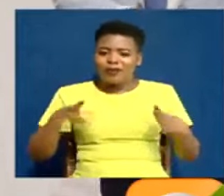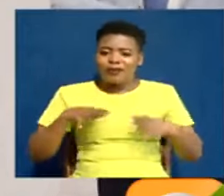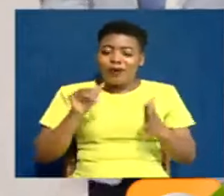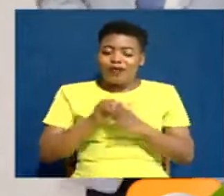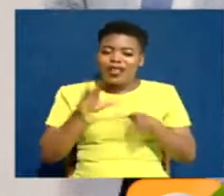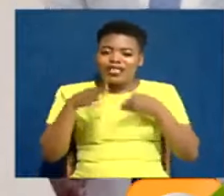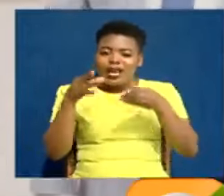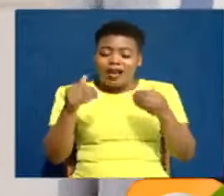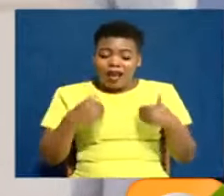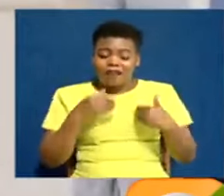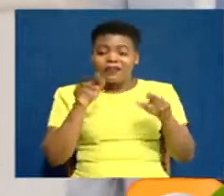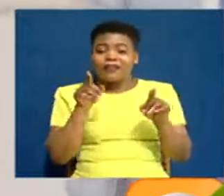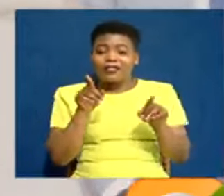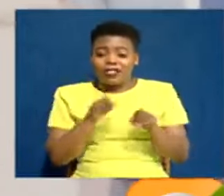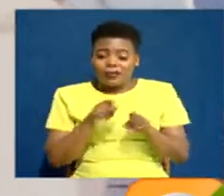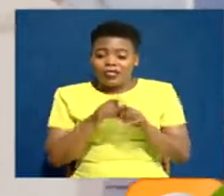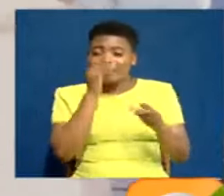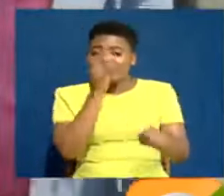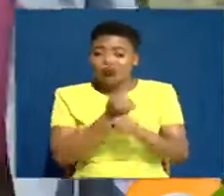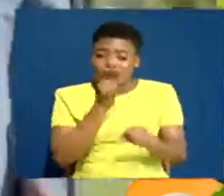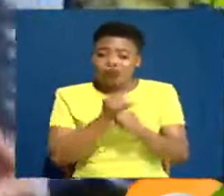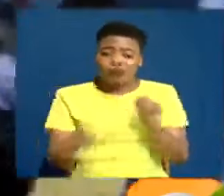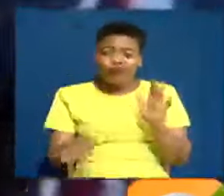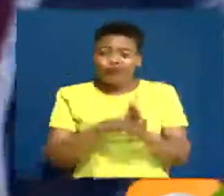mandates and job descriptions for his new officers.